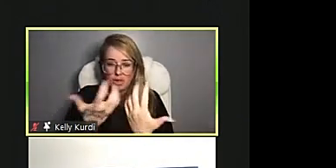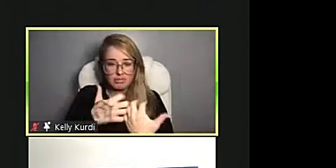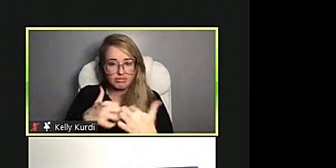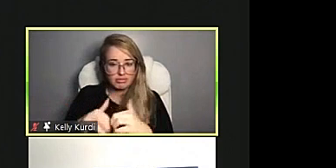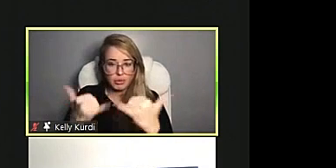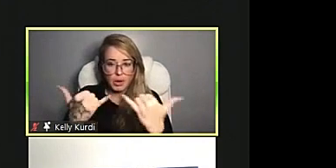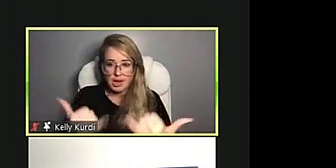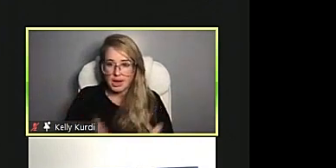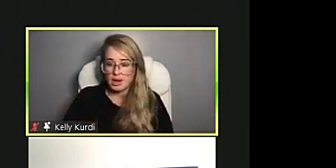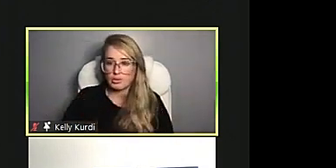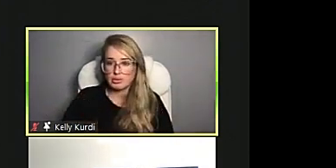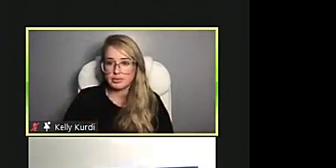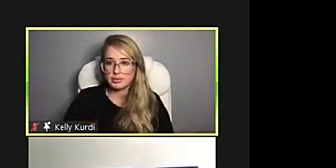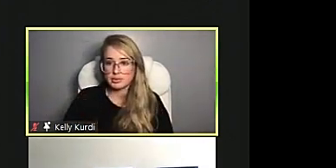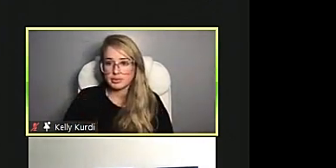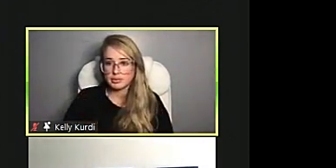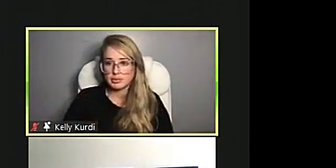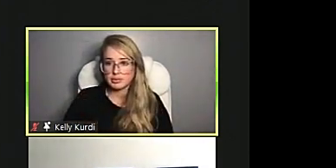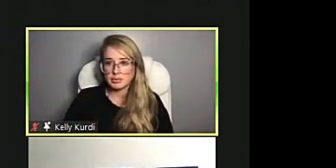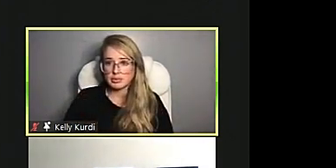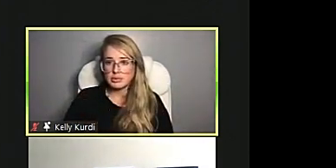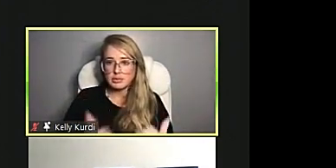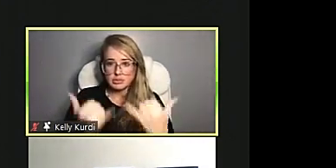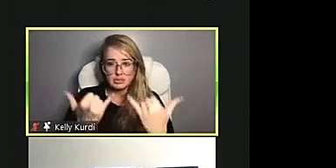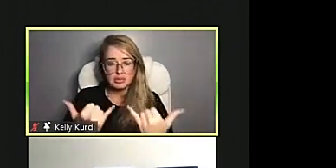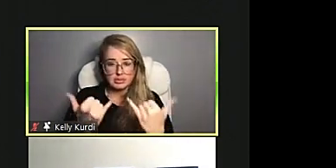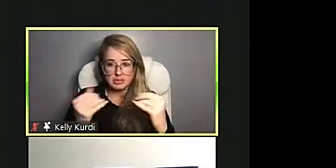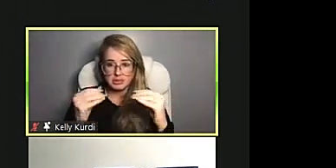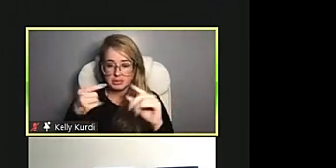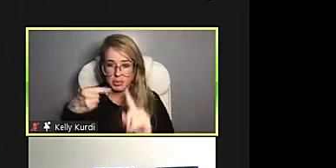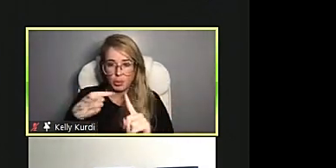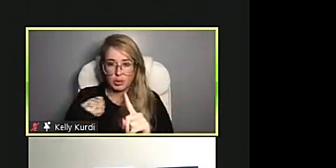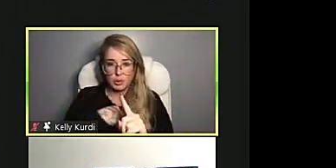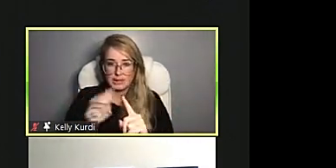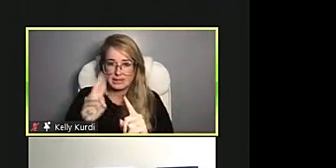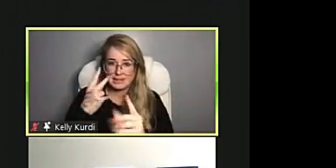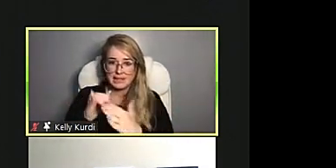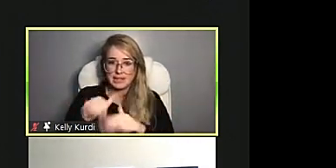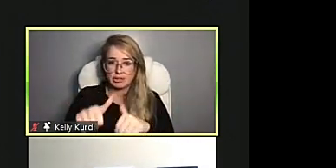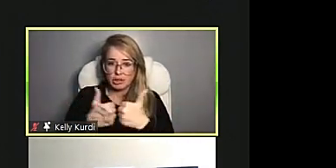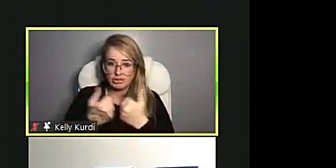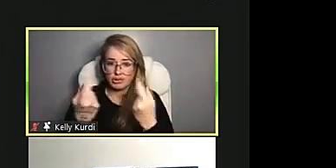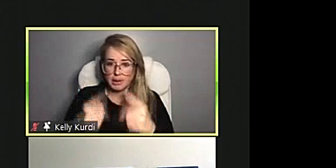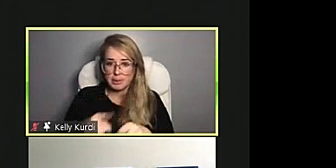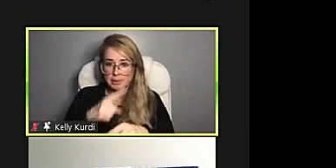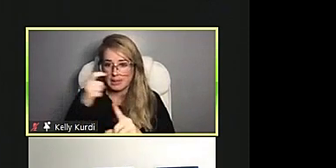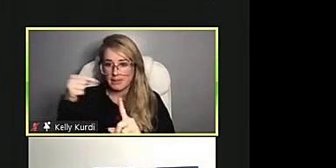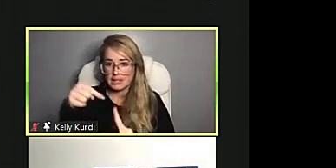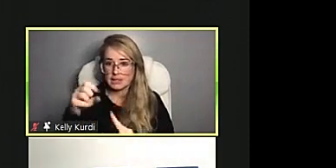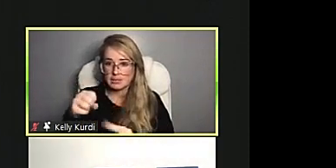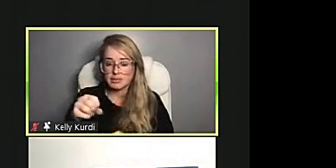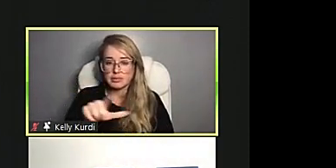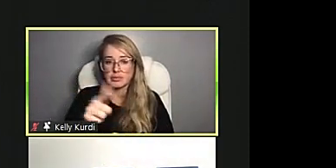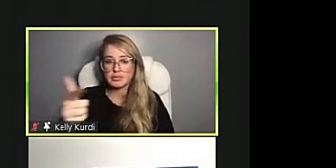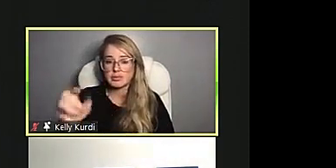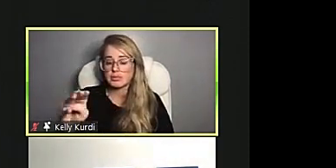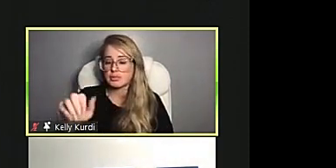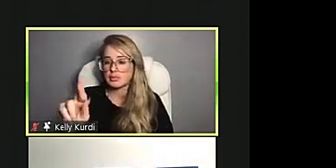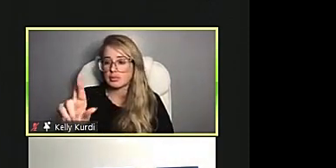now to create this challenge. All right, Marshall.